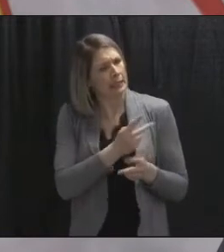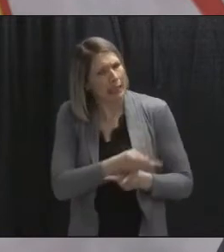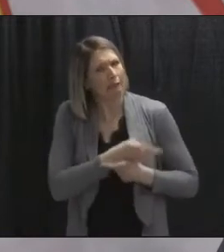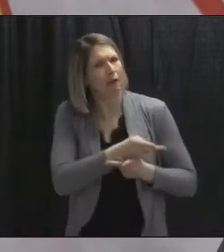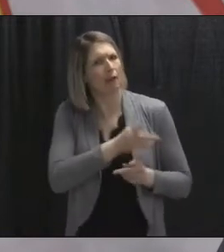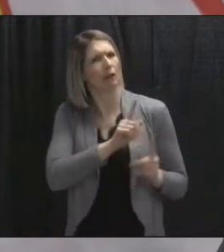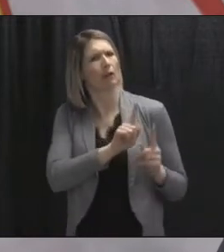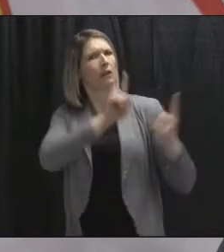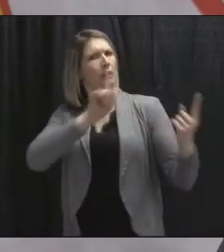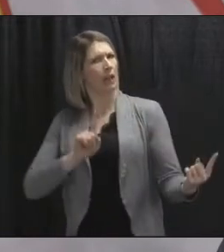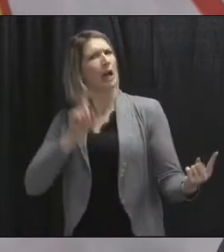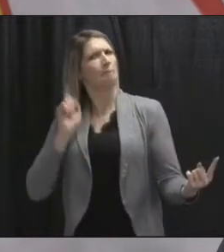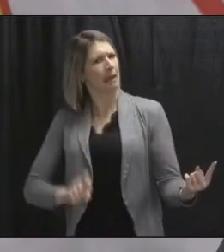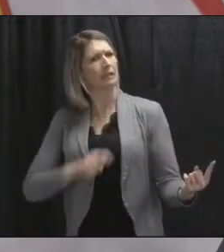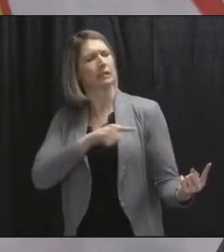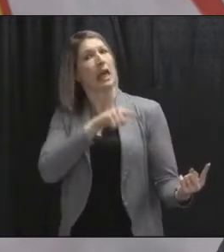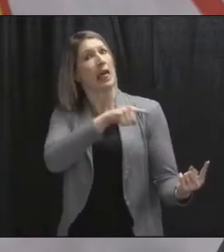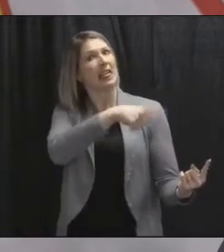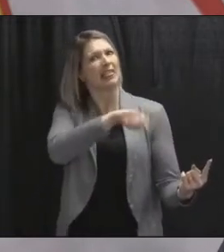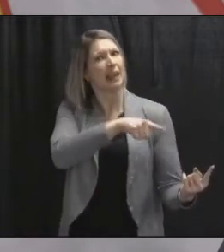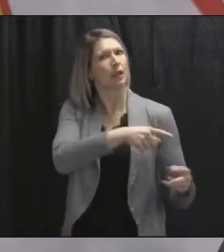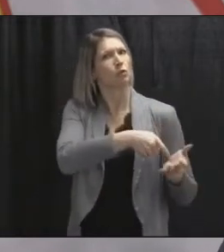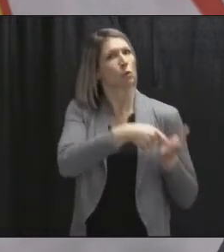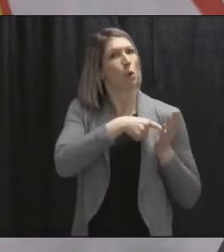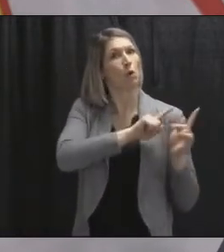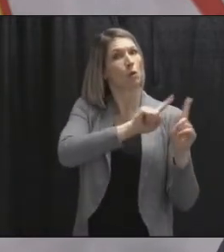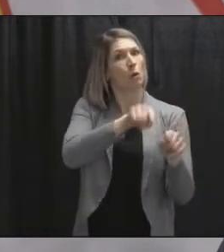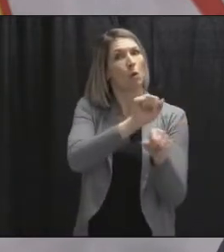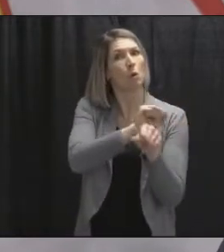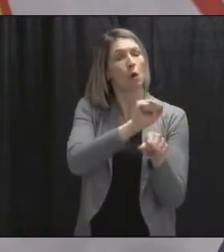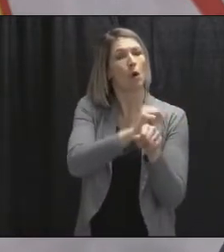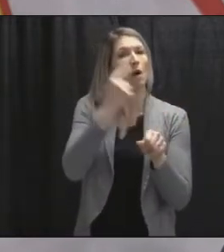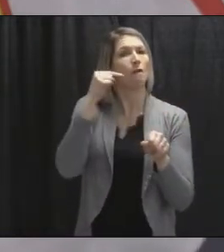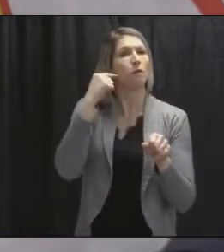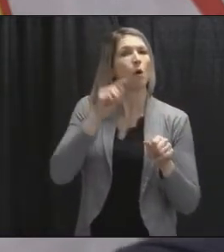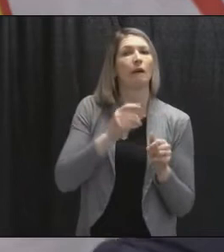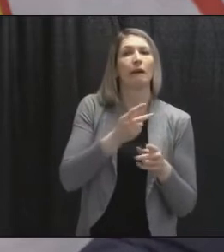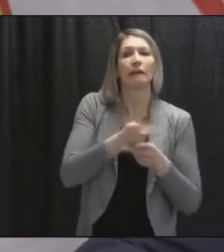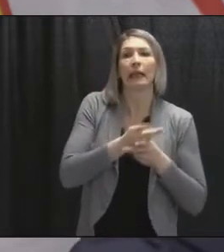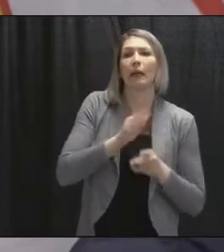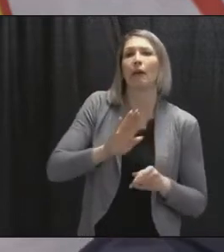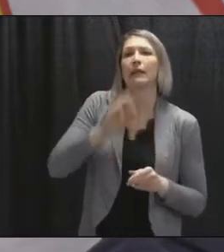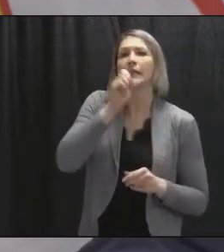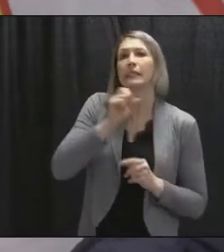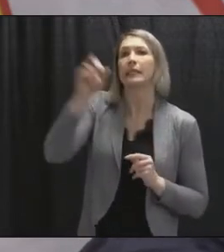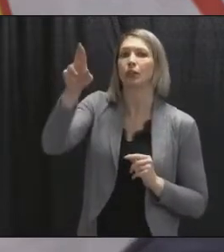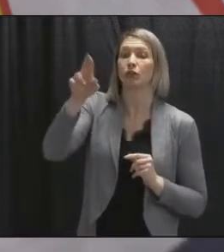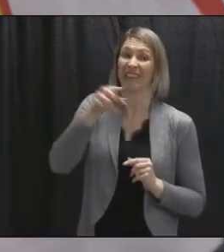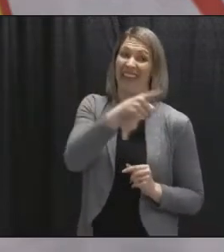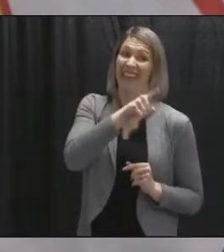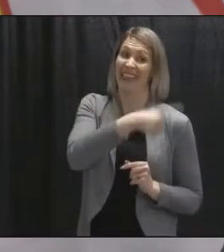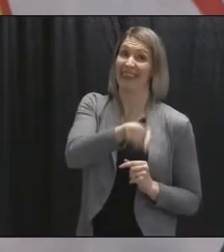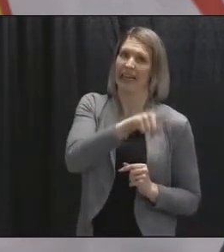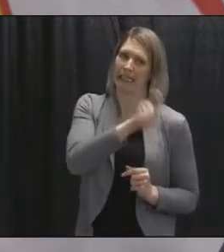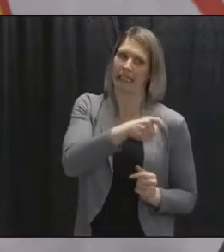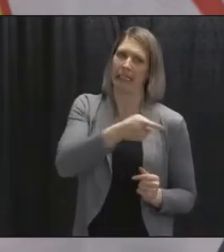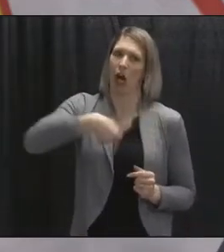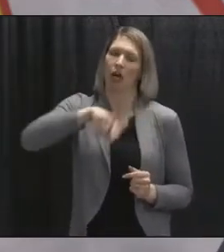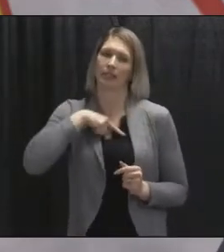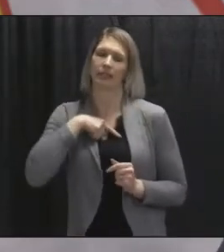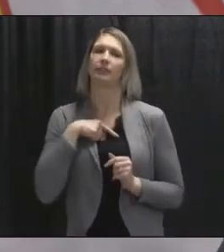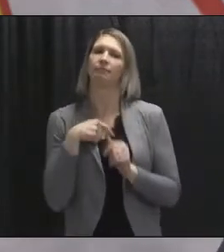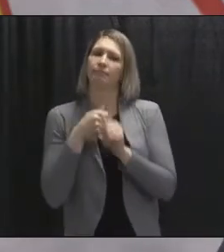for all our lives, and now they are counting on us. Now is when they need us the most. And by saying that, I